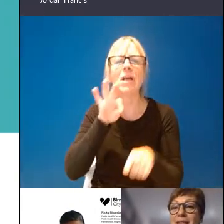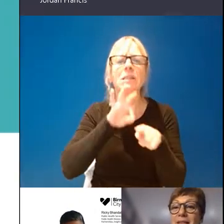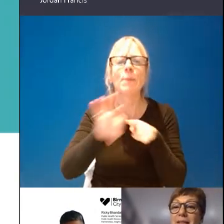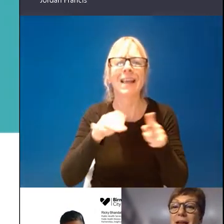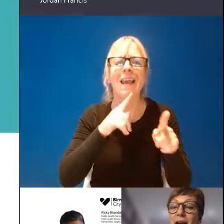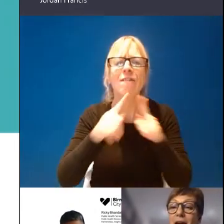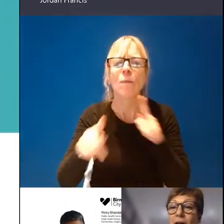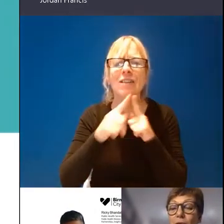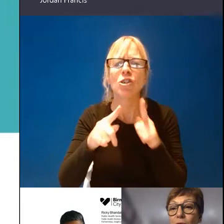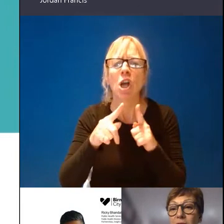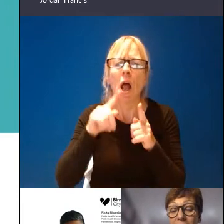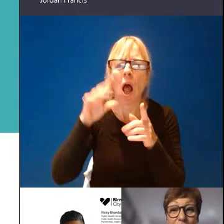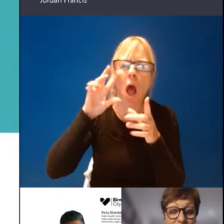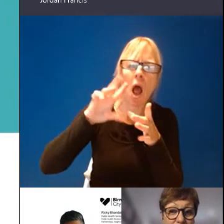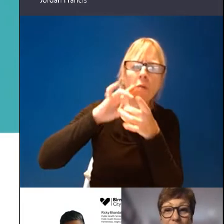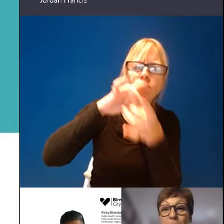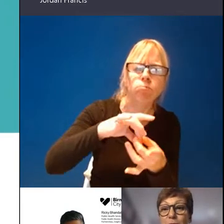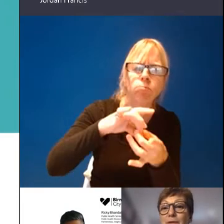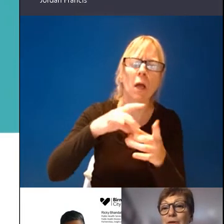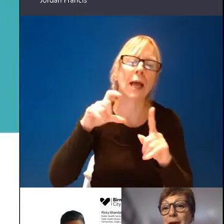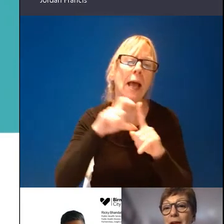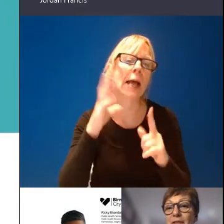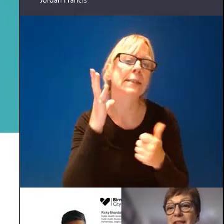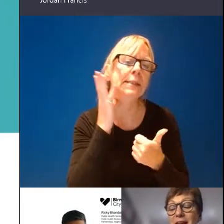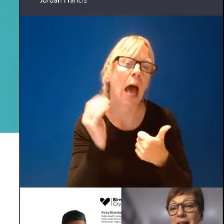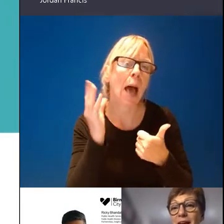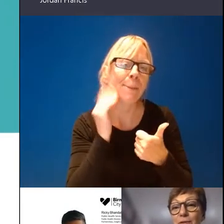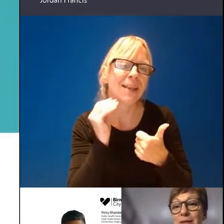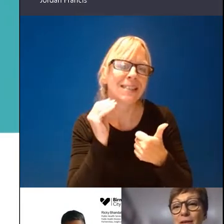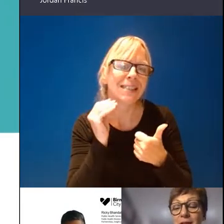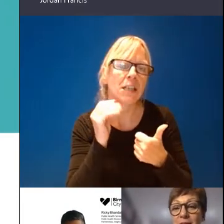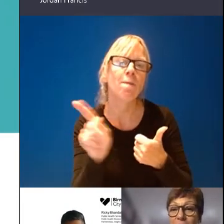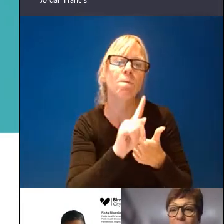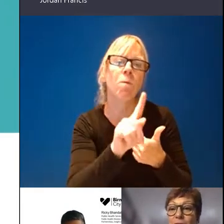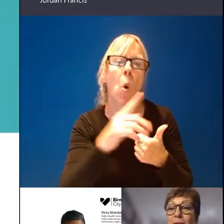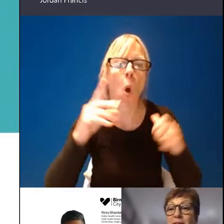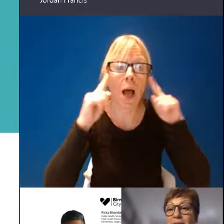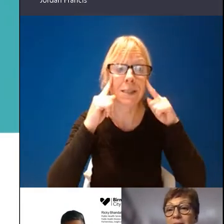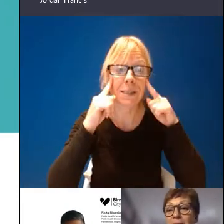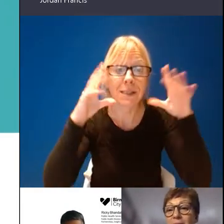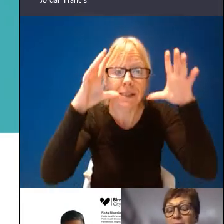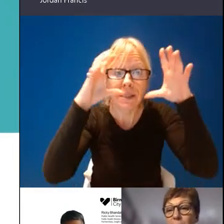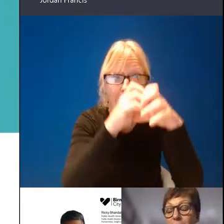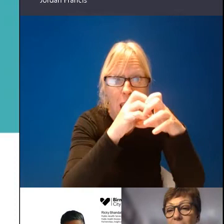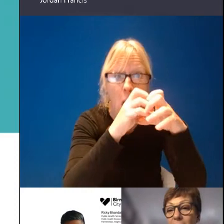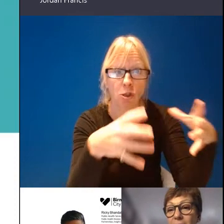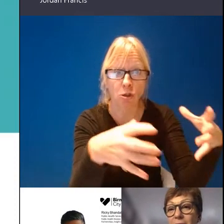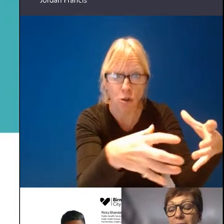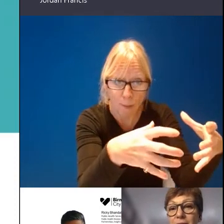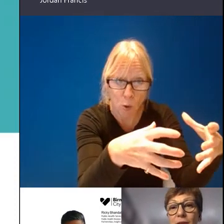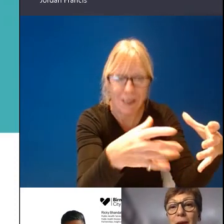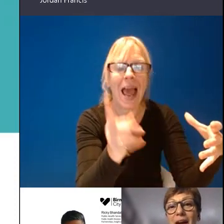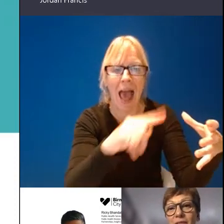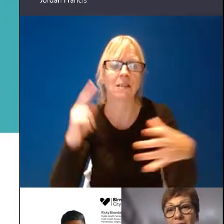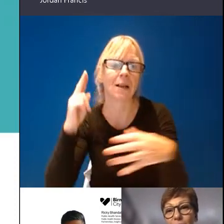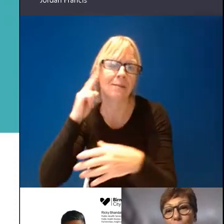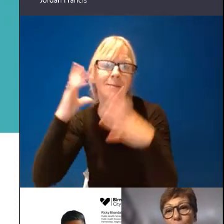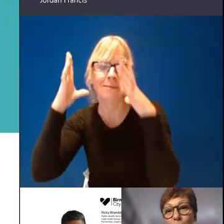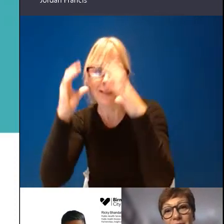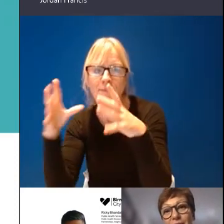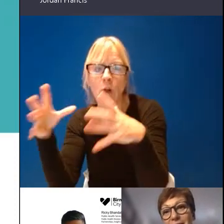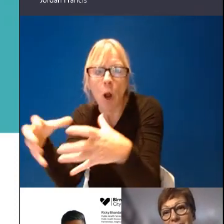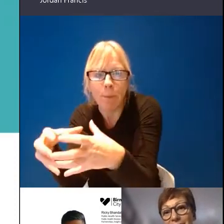of diabetes for the sight loss community, which we talked about earlier on today, and also the deaf community. And I don't